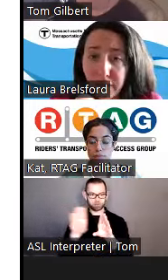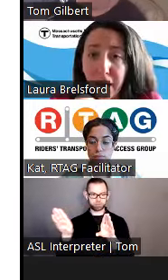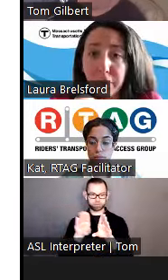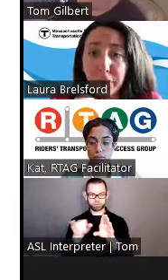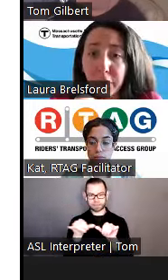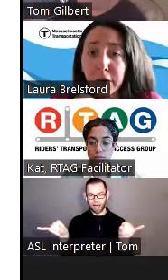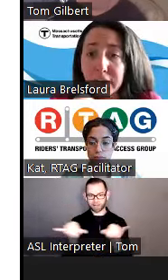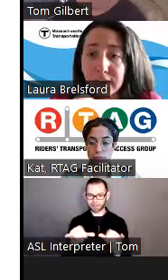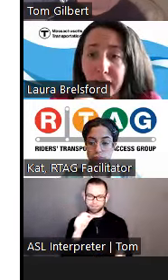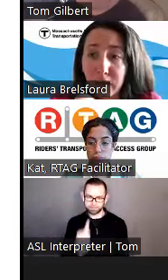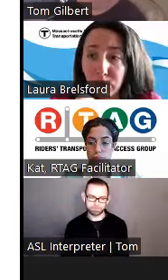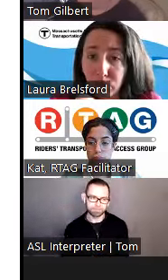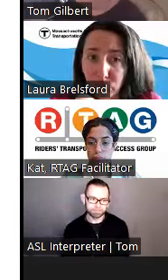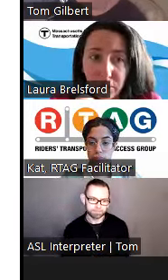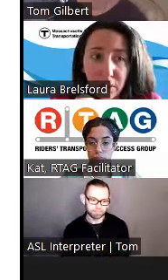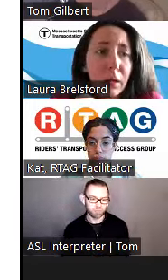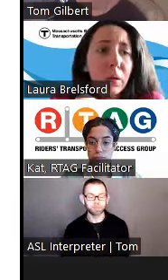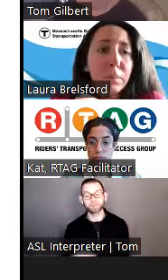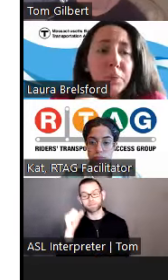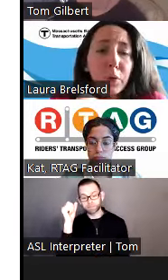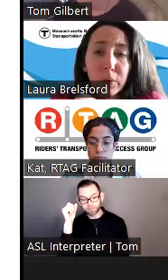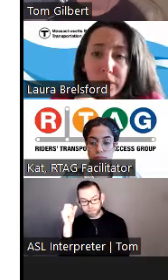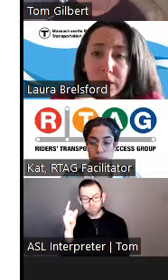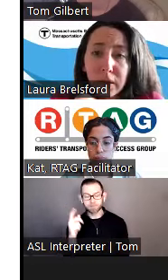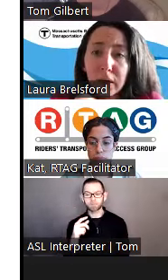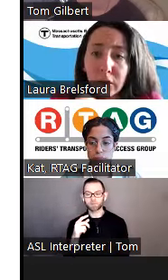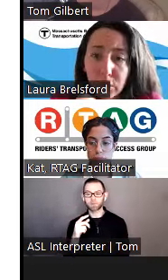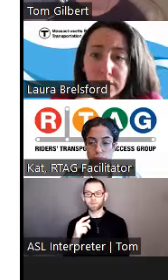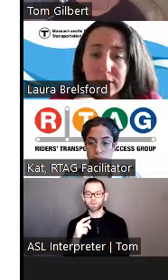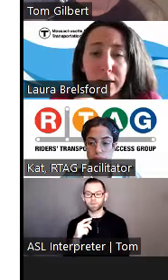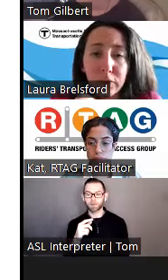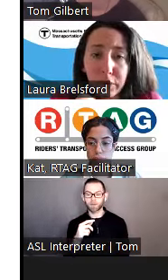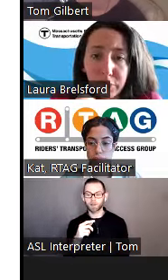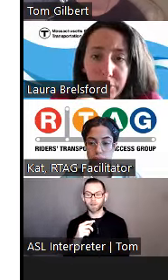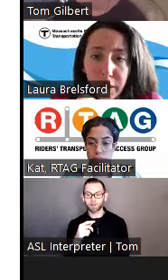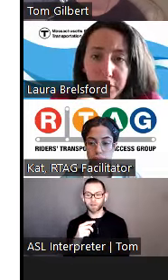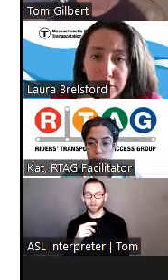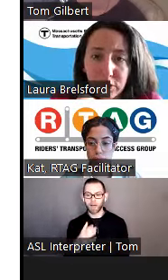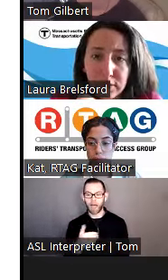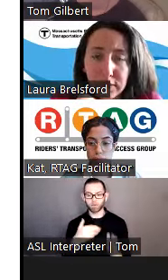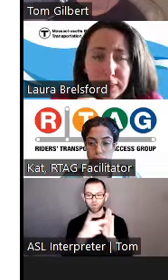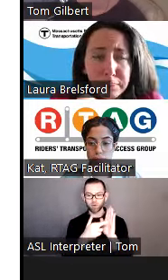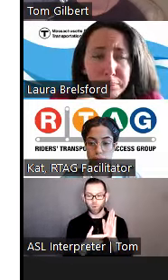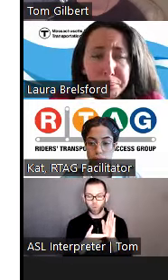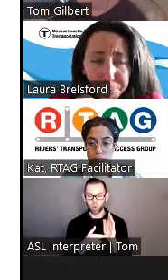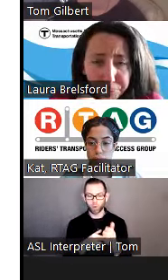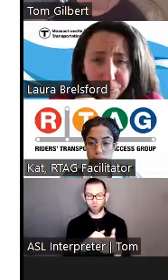Because of that, there is a rule within Keyless and railroad